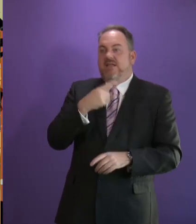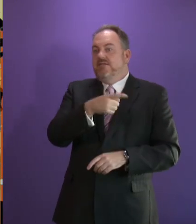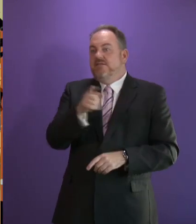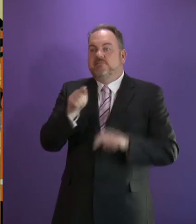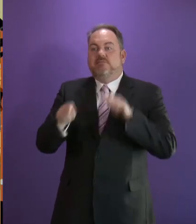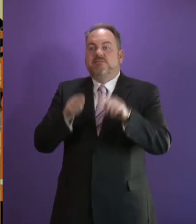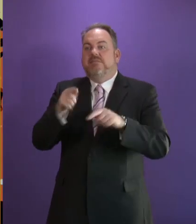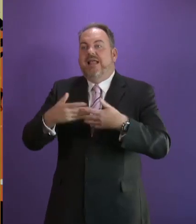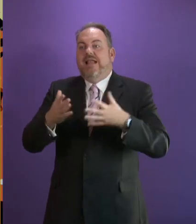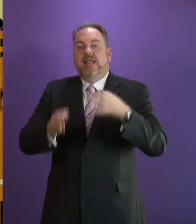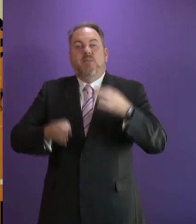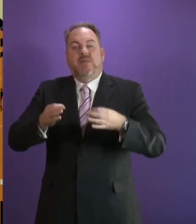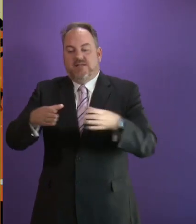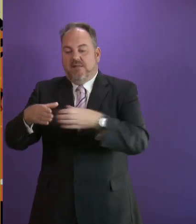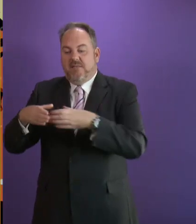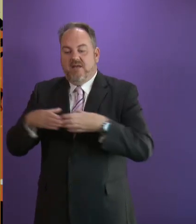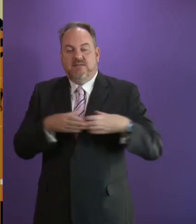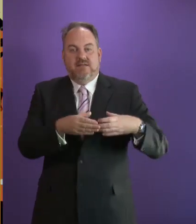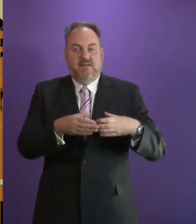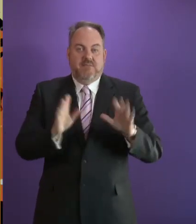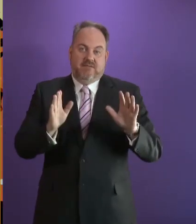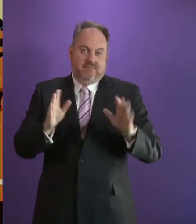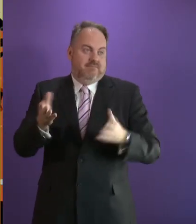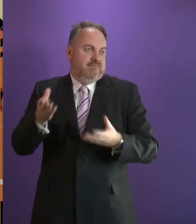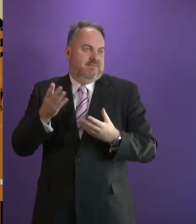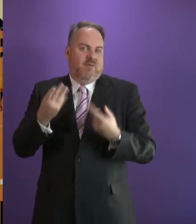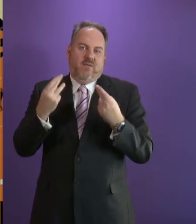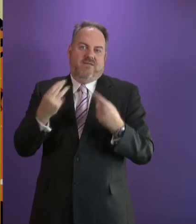party right now, but feel free to take that line home.